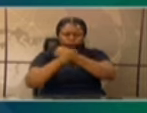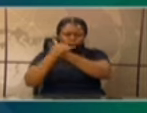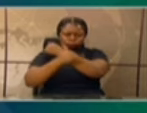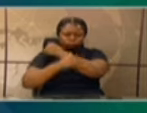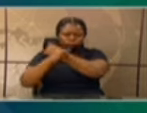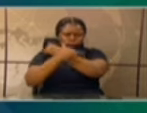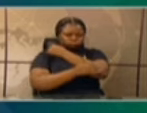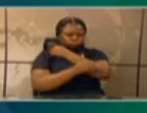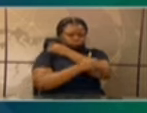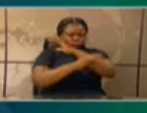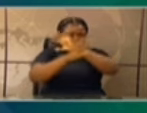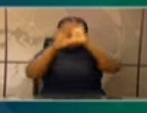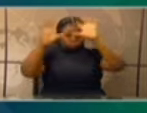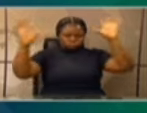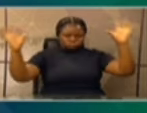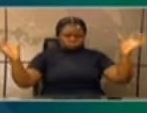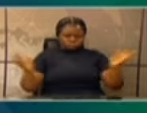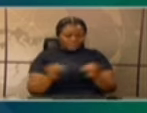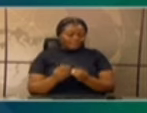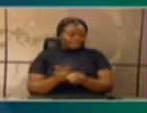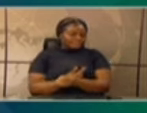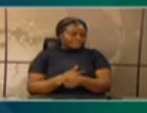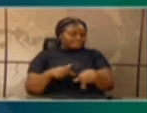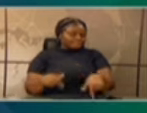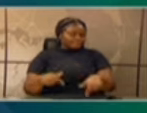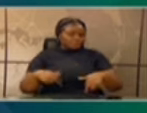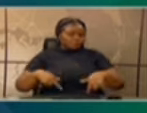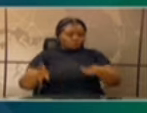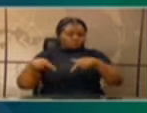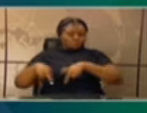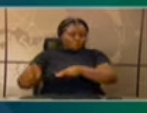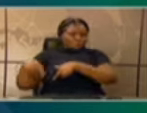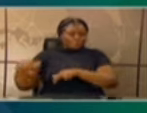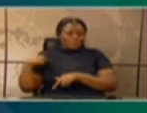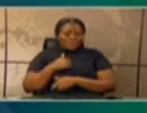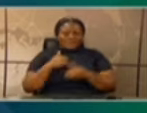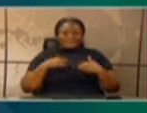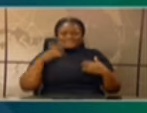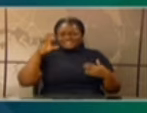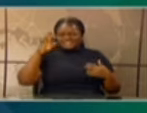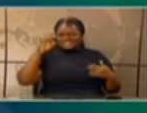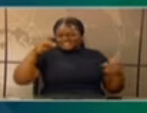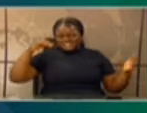Switzerland. Ghana, Yakoya, Yawano. Nay, 70,000.